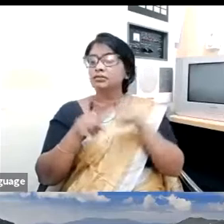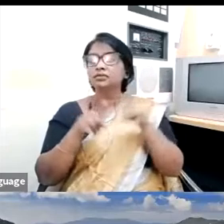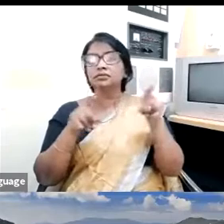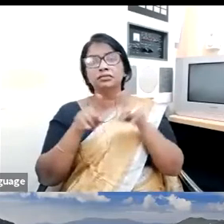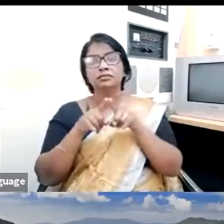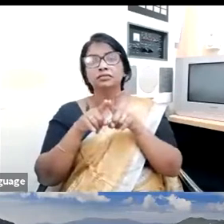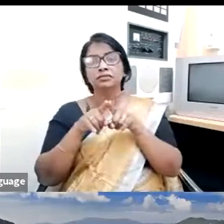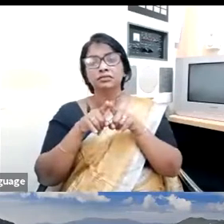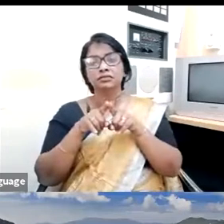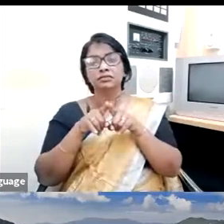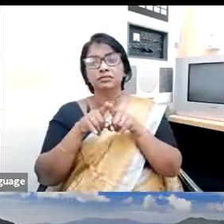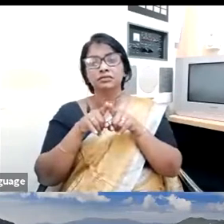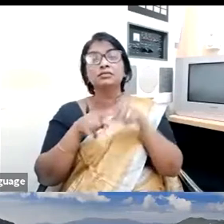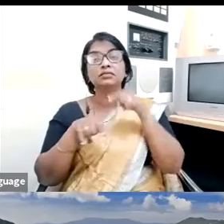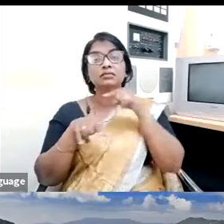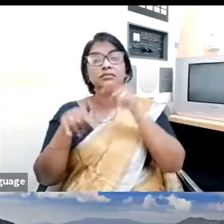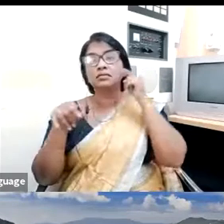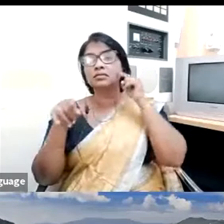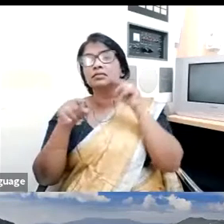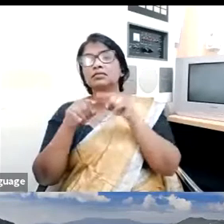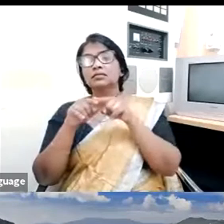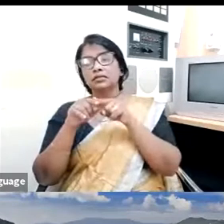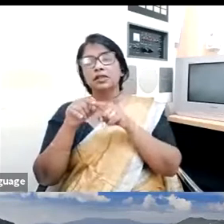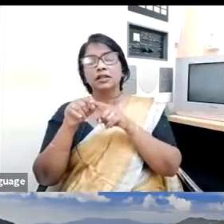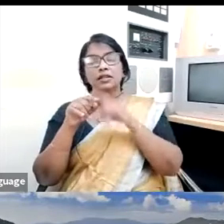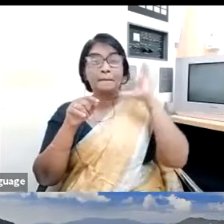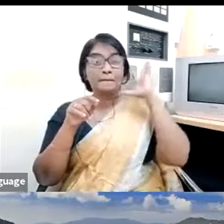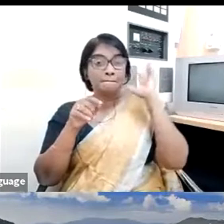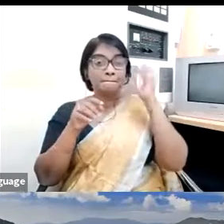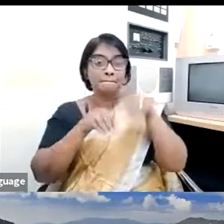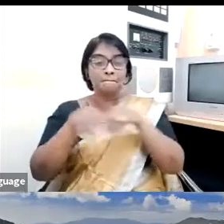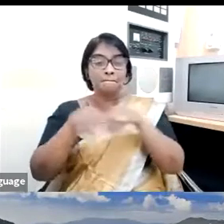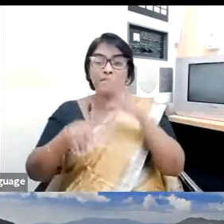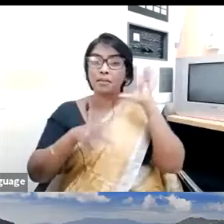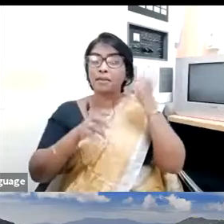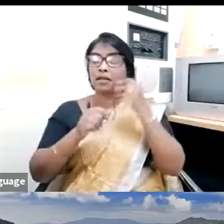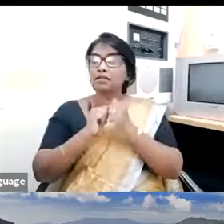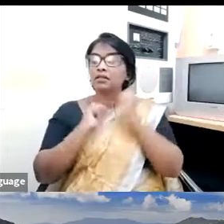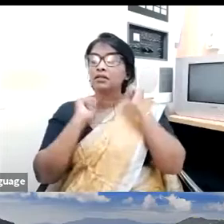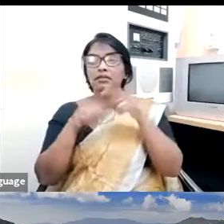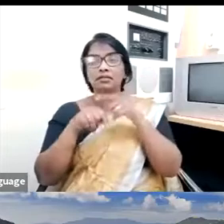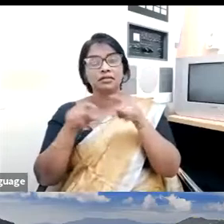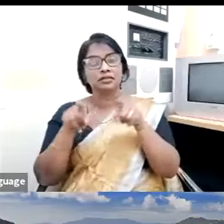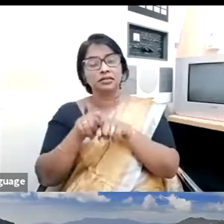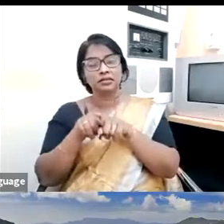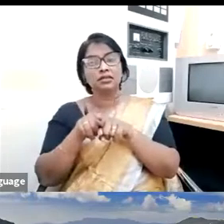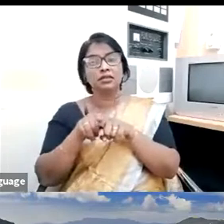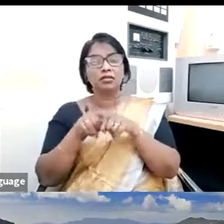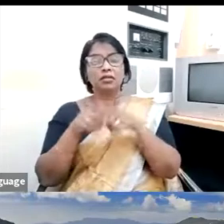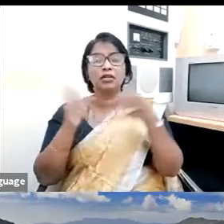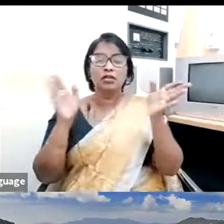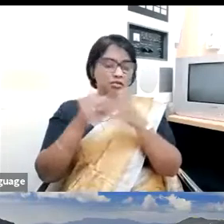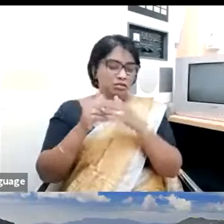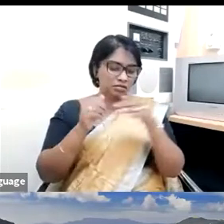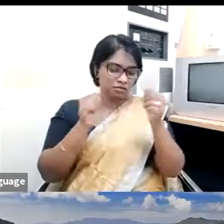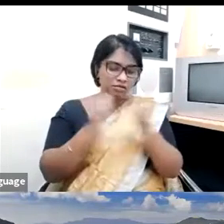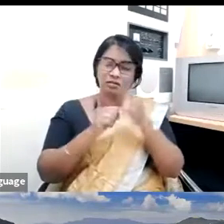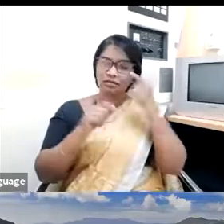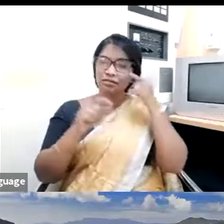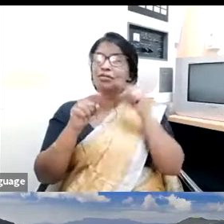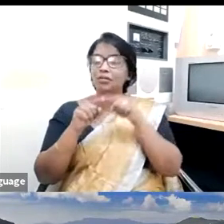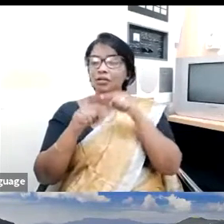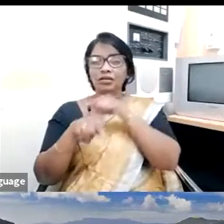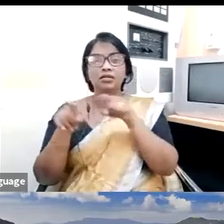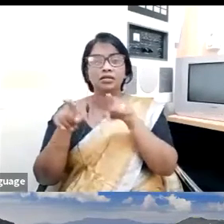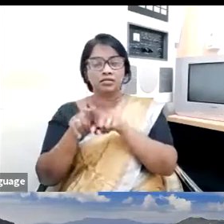yield. Yes, that's a fact, but we are not talking it in isolation. While we are doing all the mitigation things, we